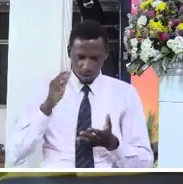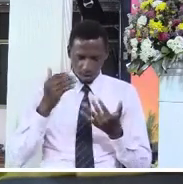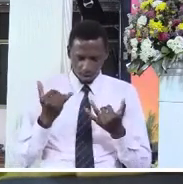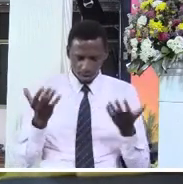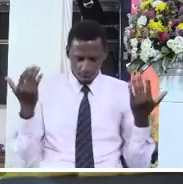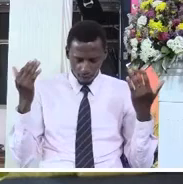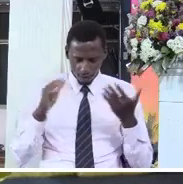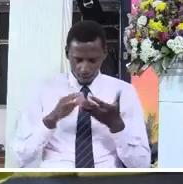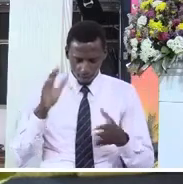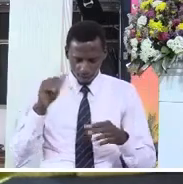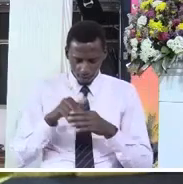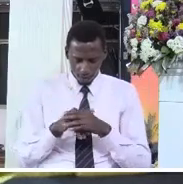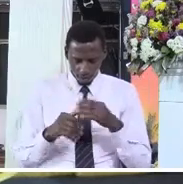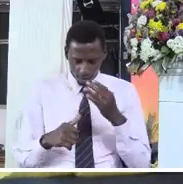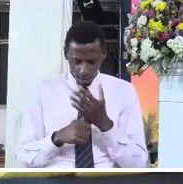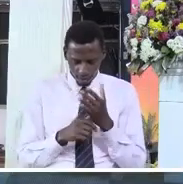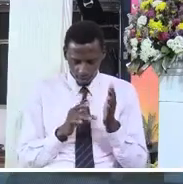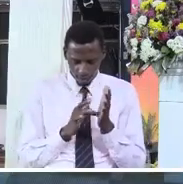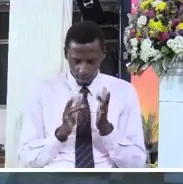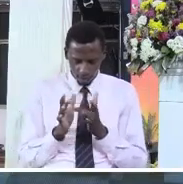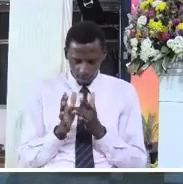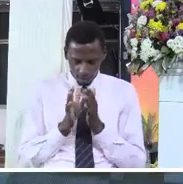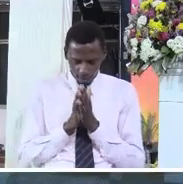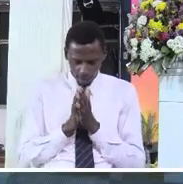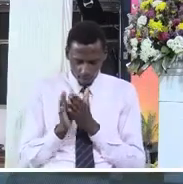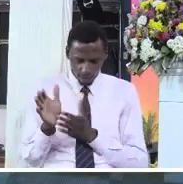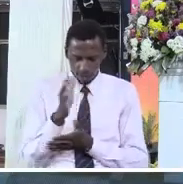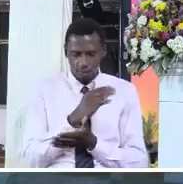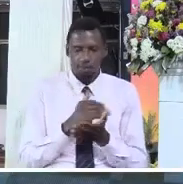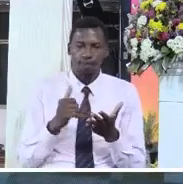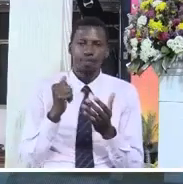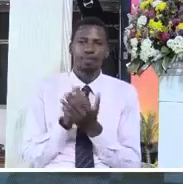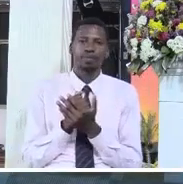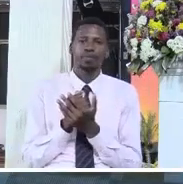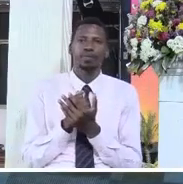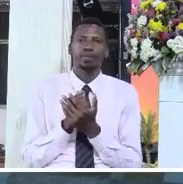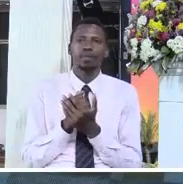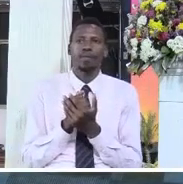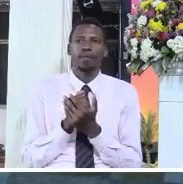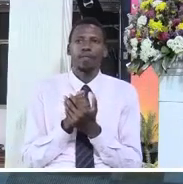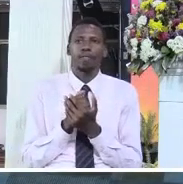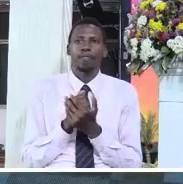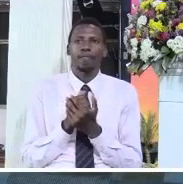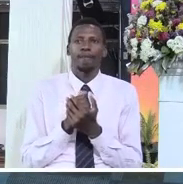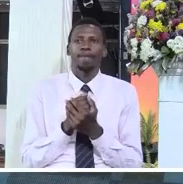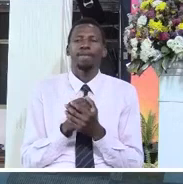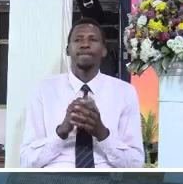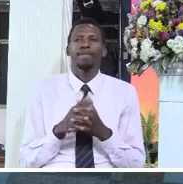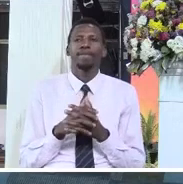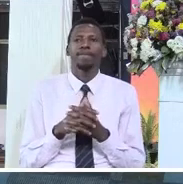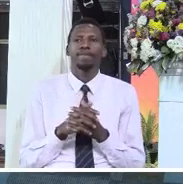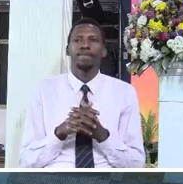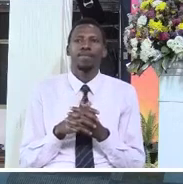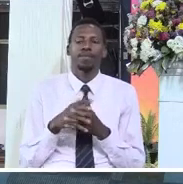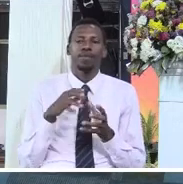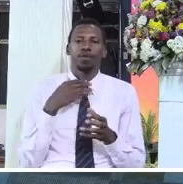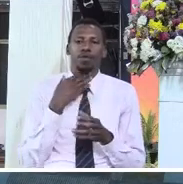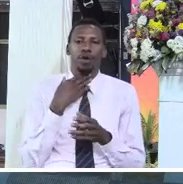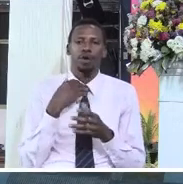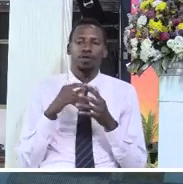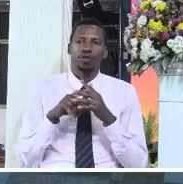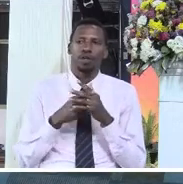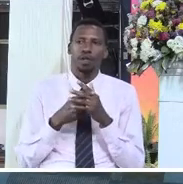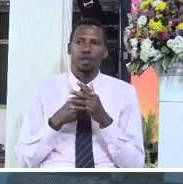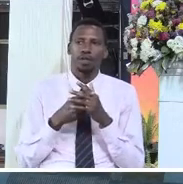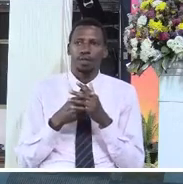Jesus' name I pray. Amen. Amen. Thank you, Natalie. So I'm going to start with Elder